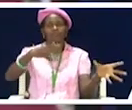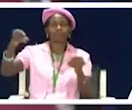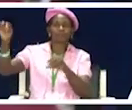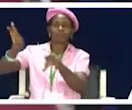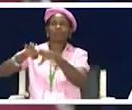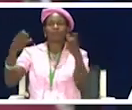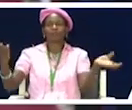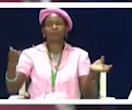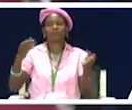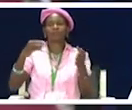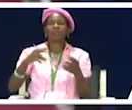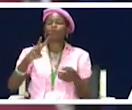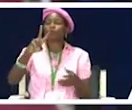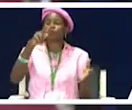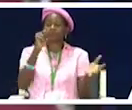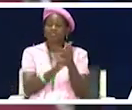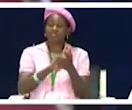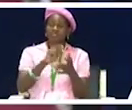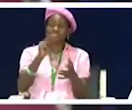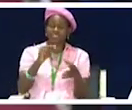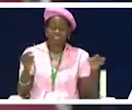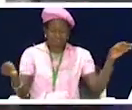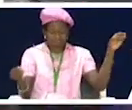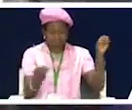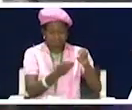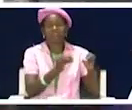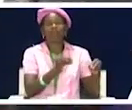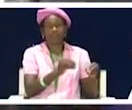opened the envelope. 2,000 naira. I said,